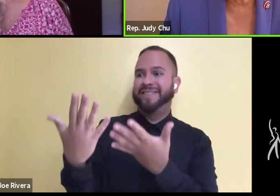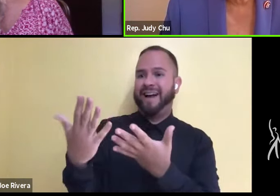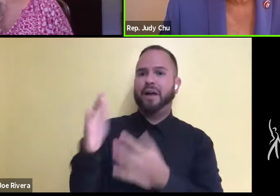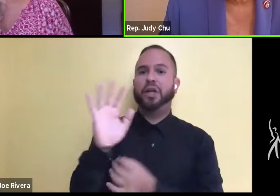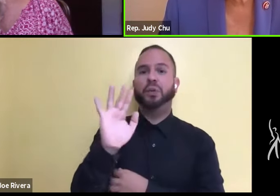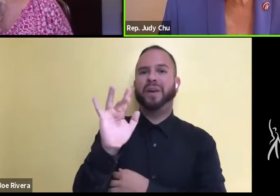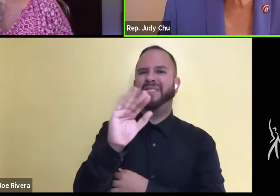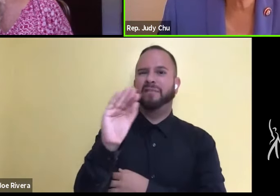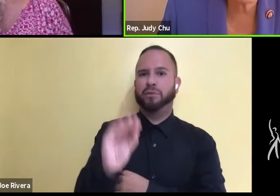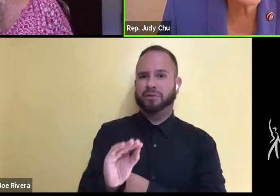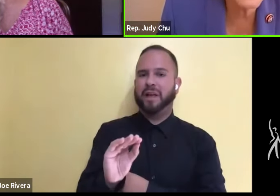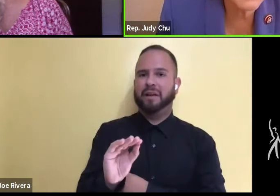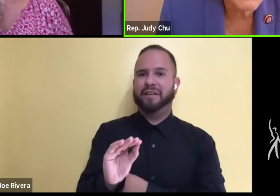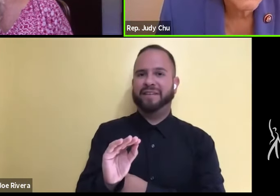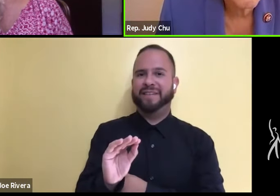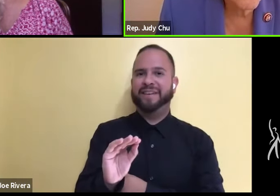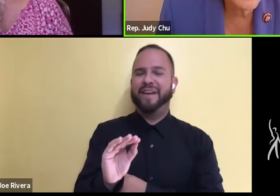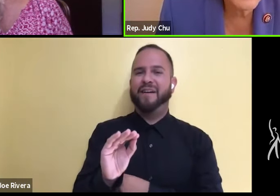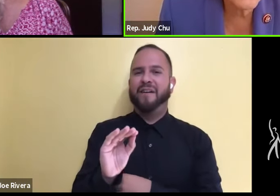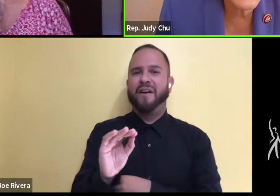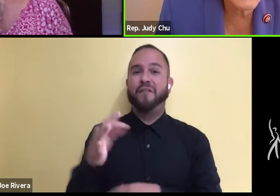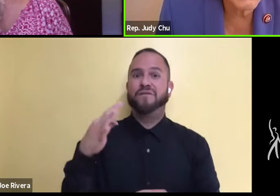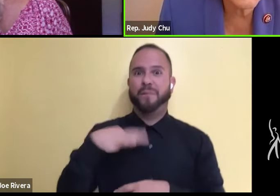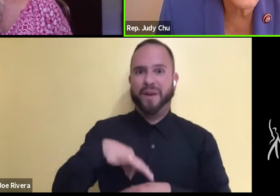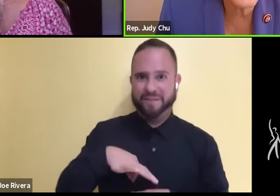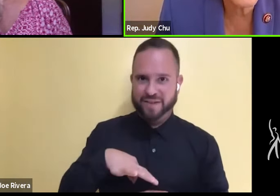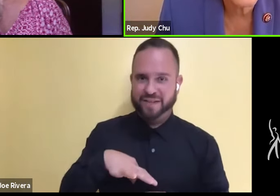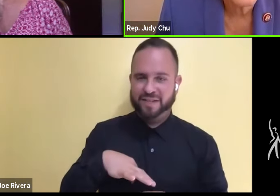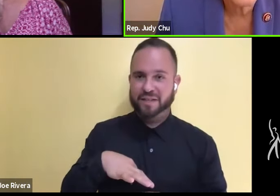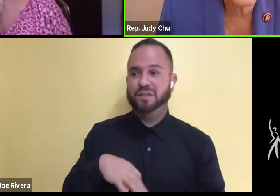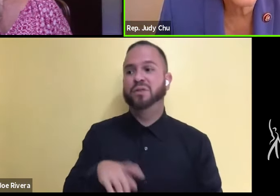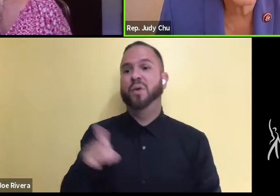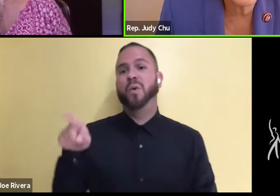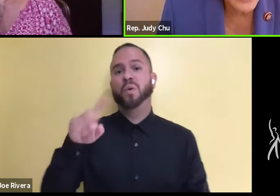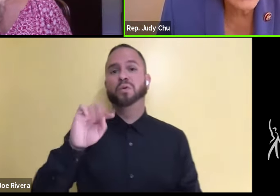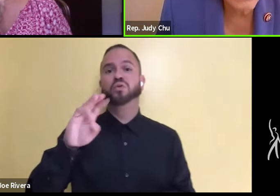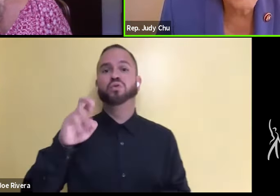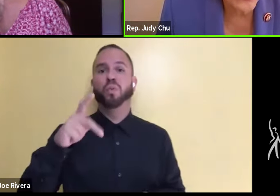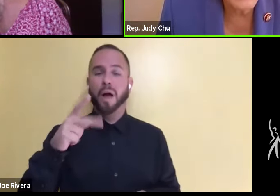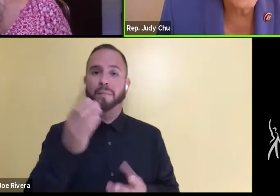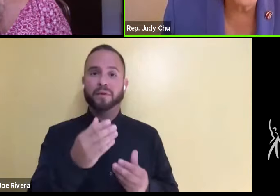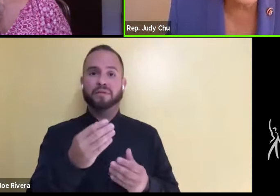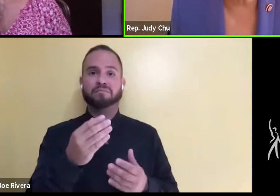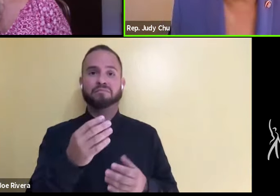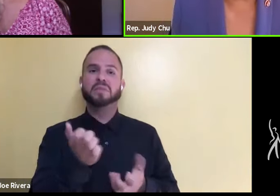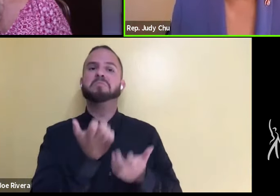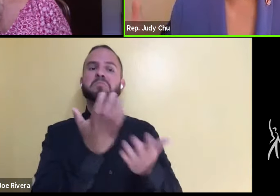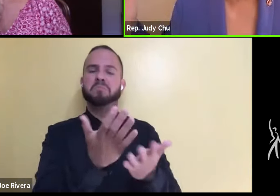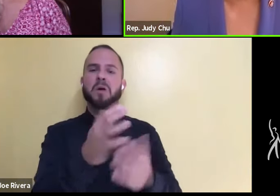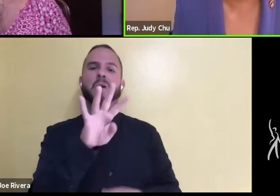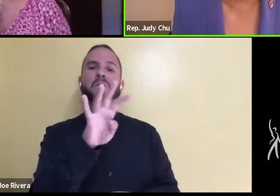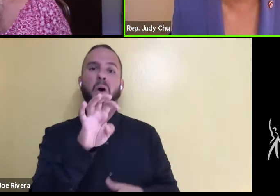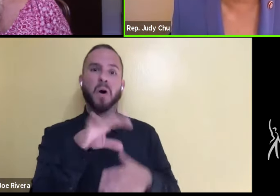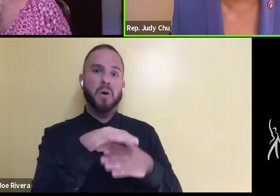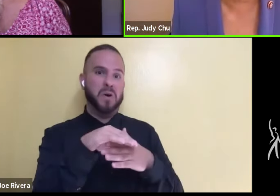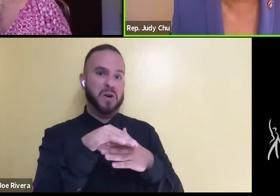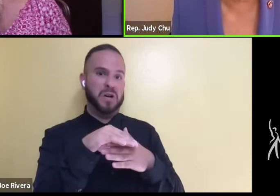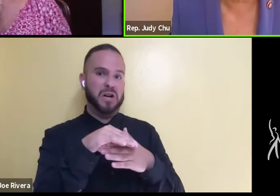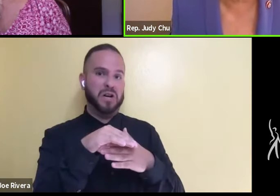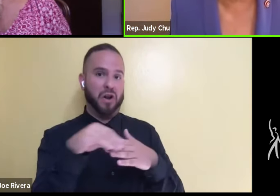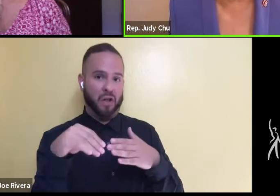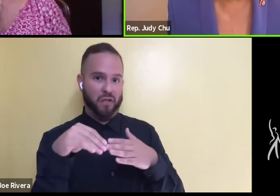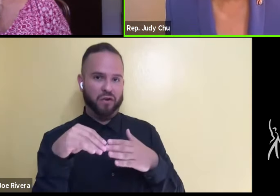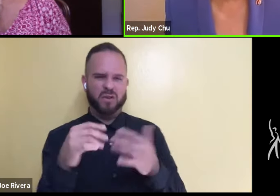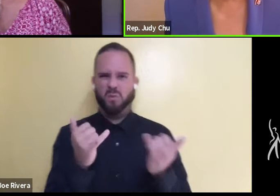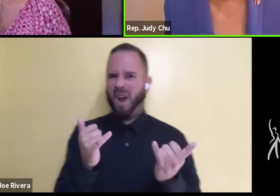of the benefit. So he's proposing $400 Right now, of course, we are providing $600